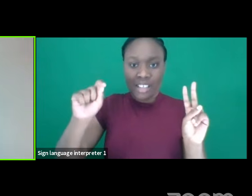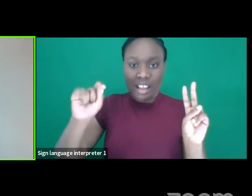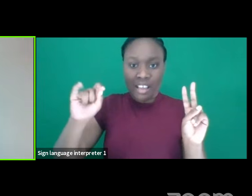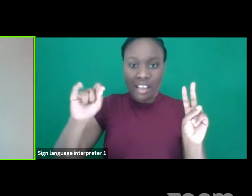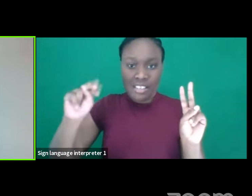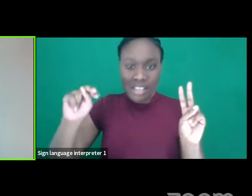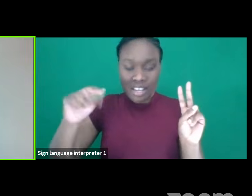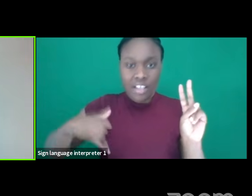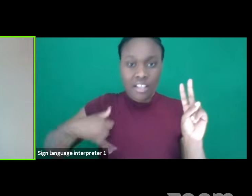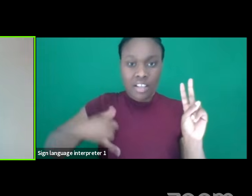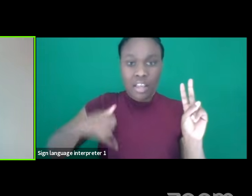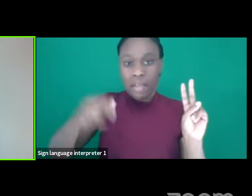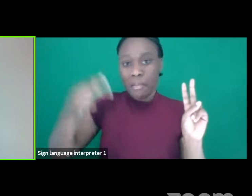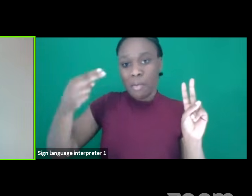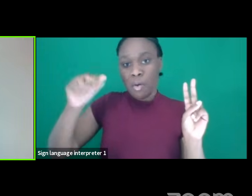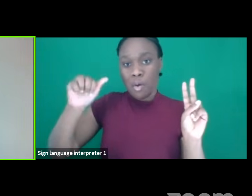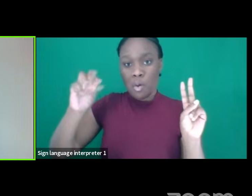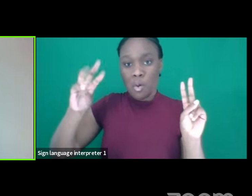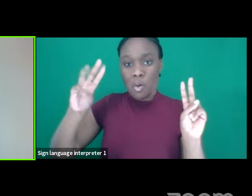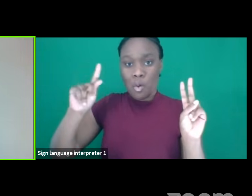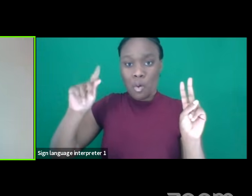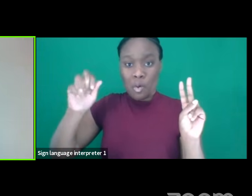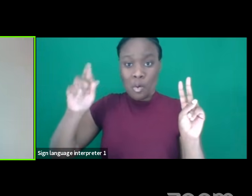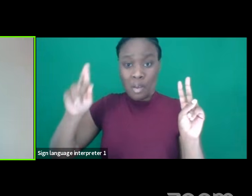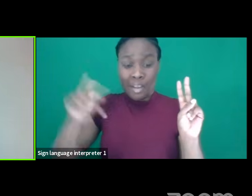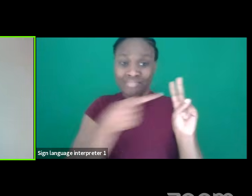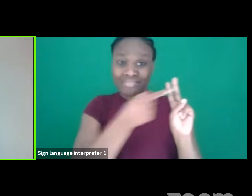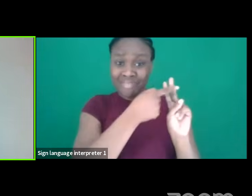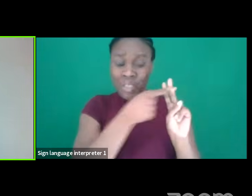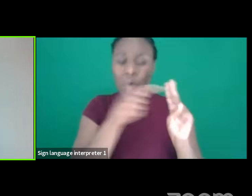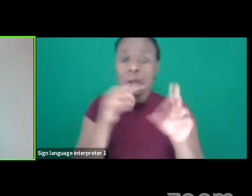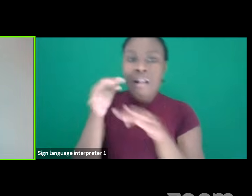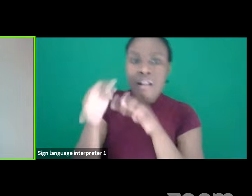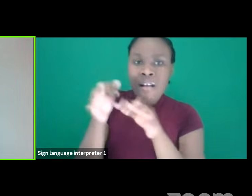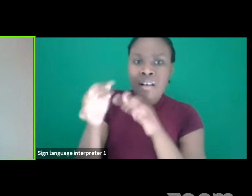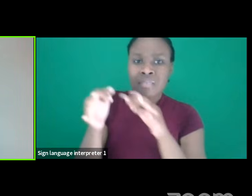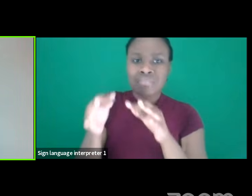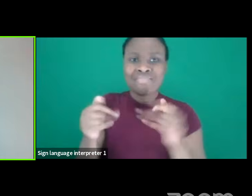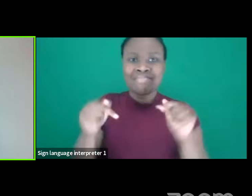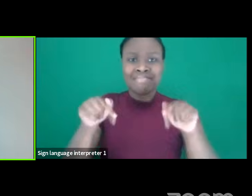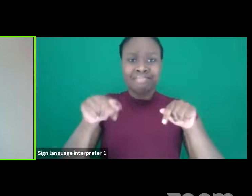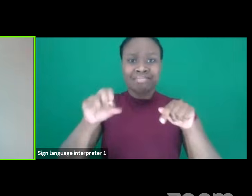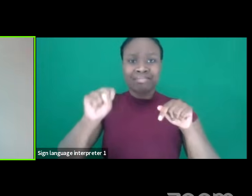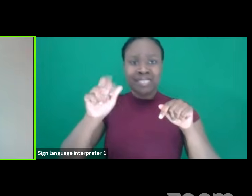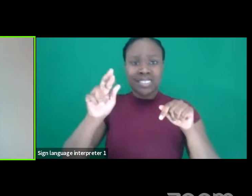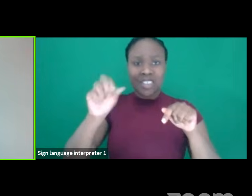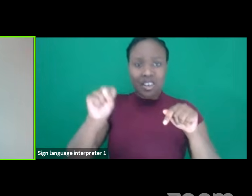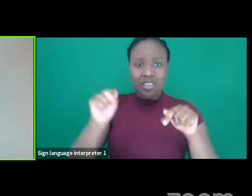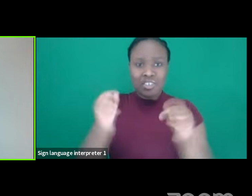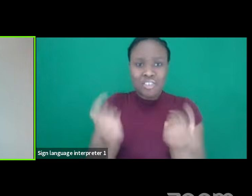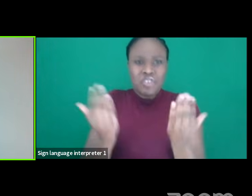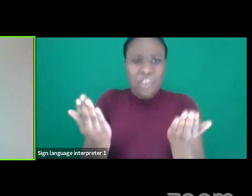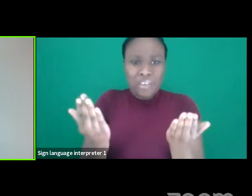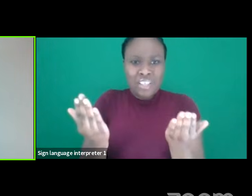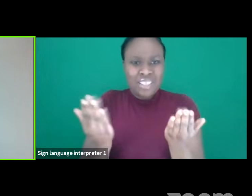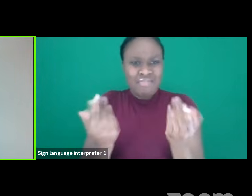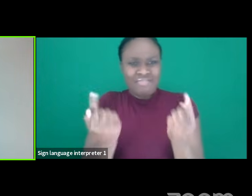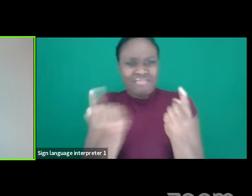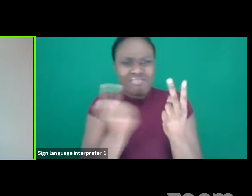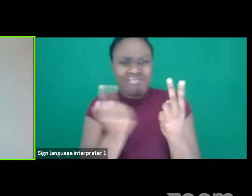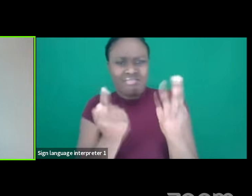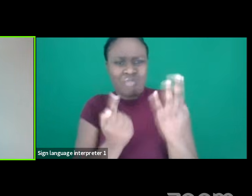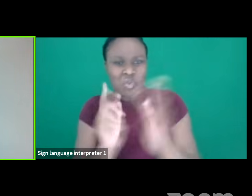the services available. We also have Q&A facilitation, which will be done by